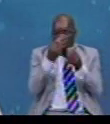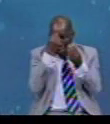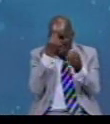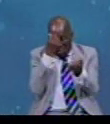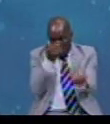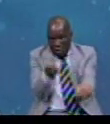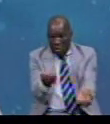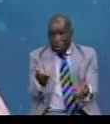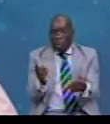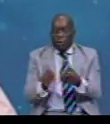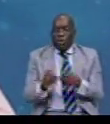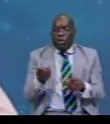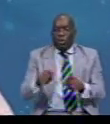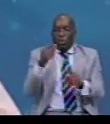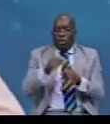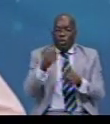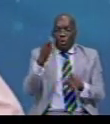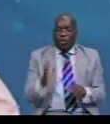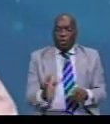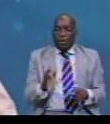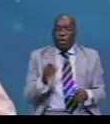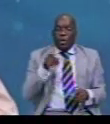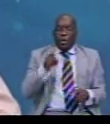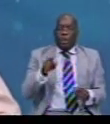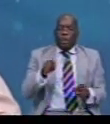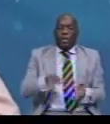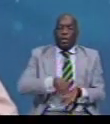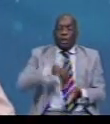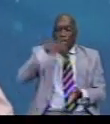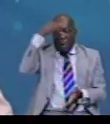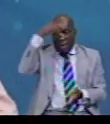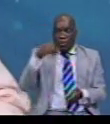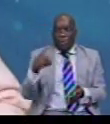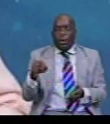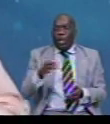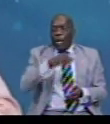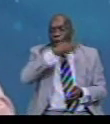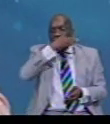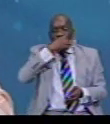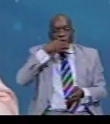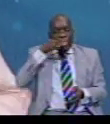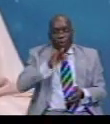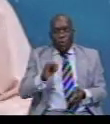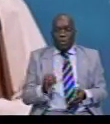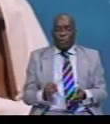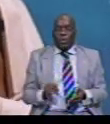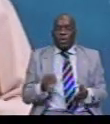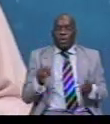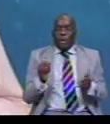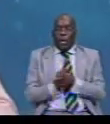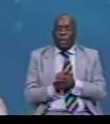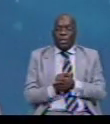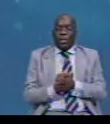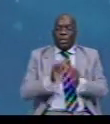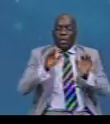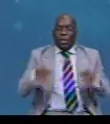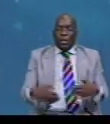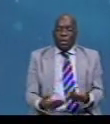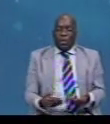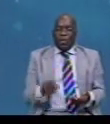the village, no other work to do. I have to learn farming, and I started it with all strength. That gave me a problem that affected my